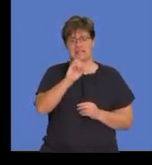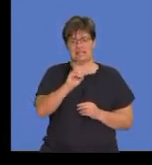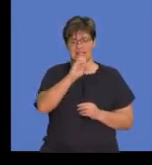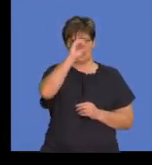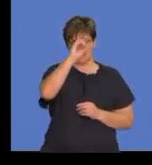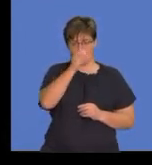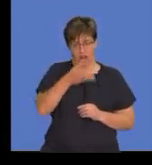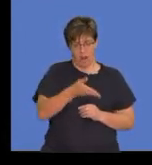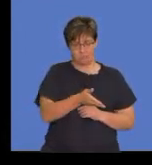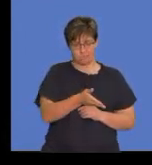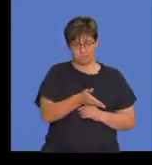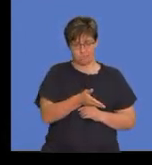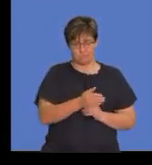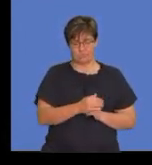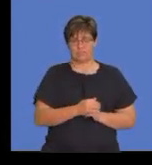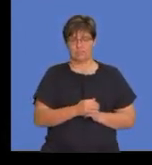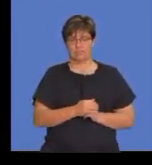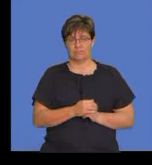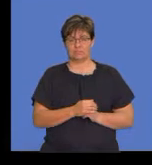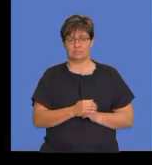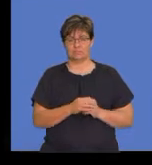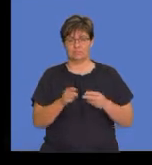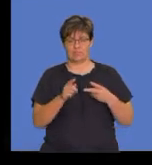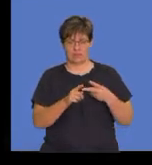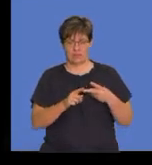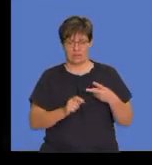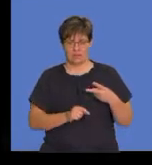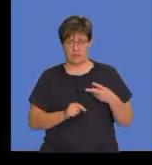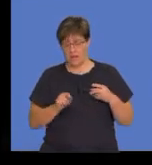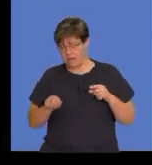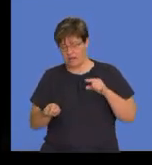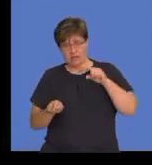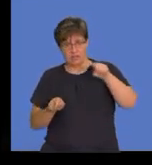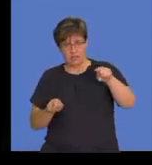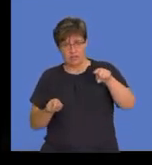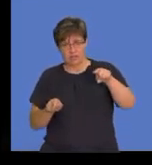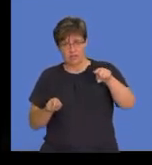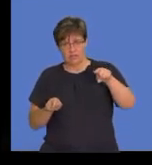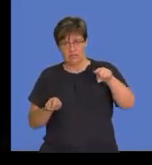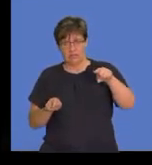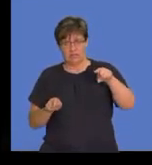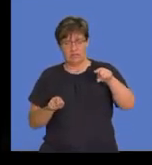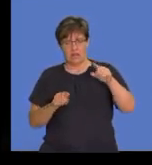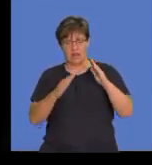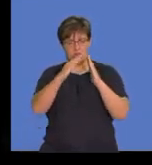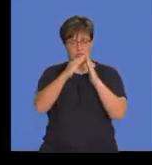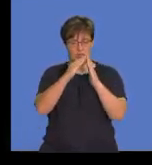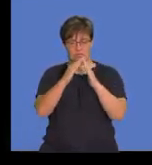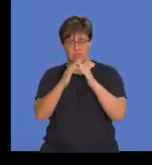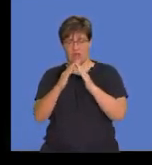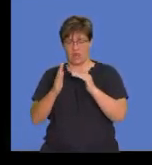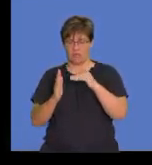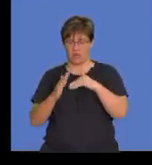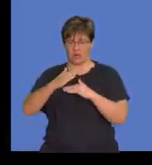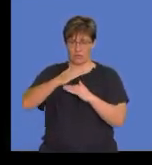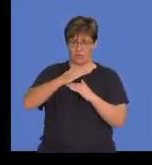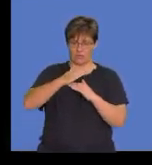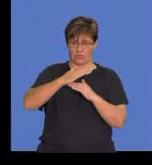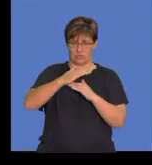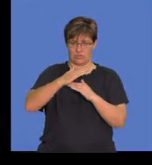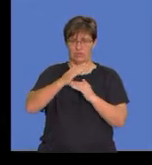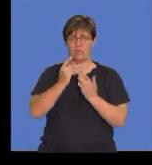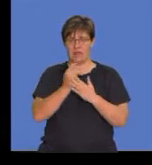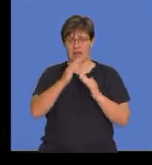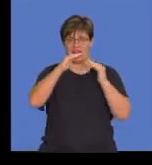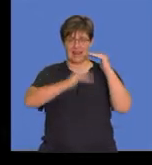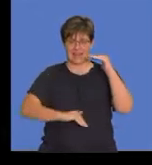90-degree angle, and also they have 2 other acute angles, right? So acute angles meaning they must